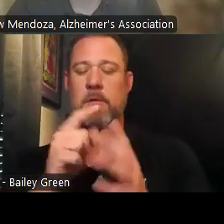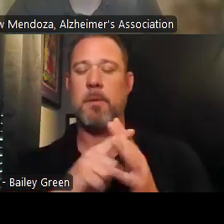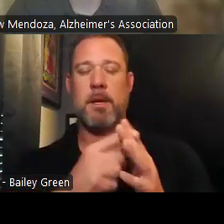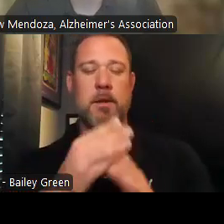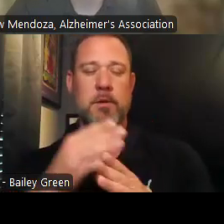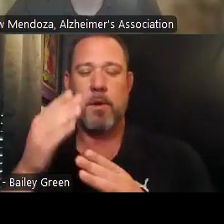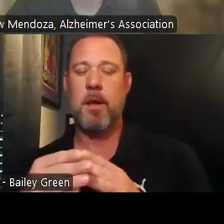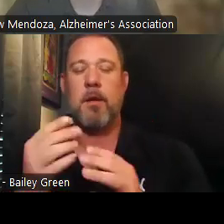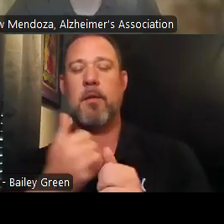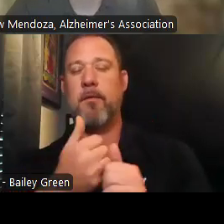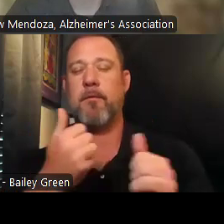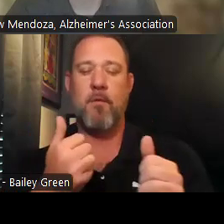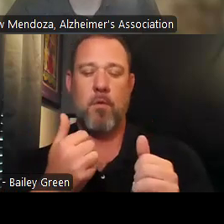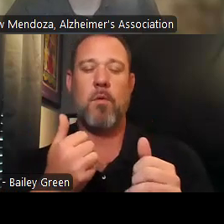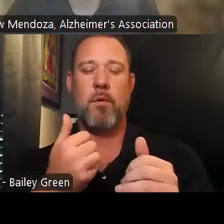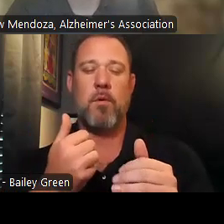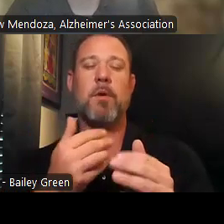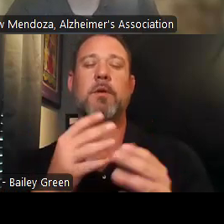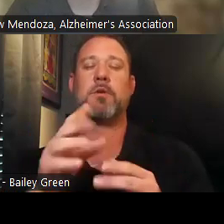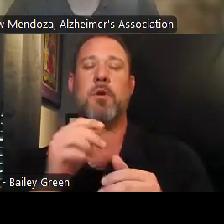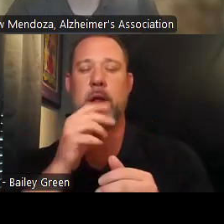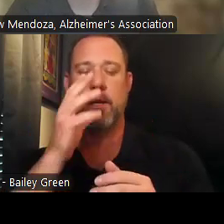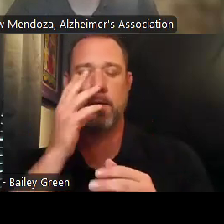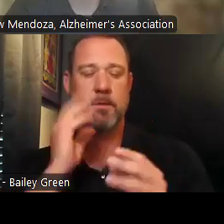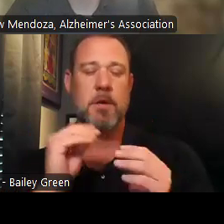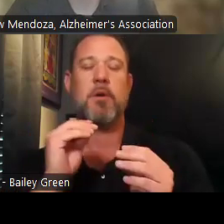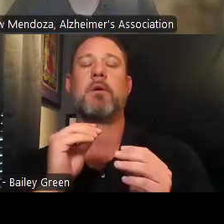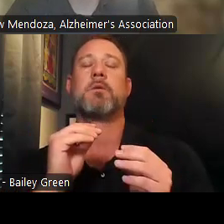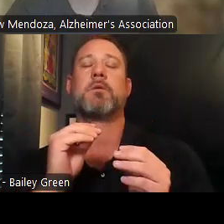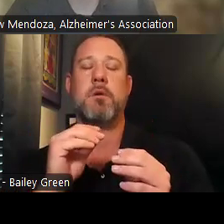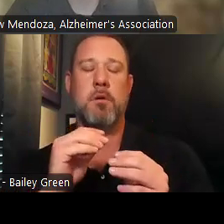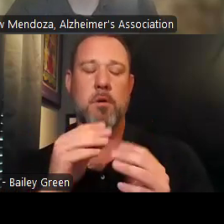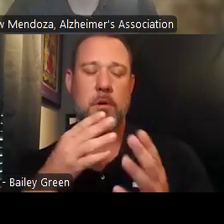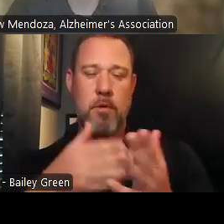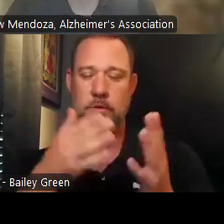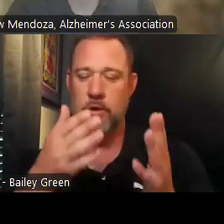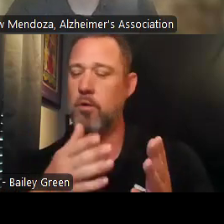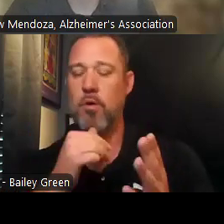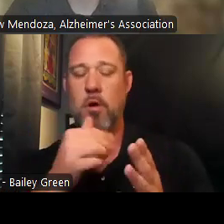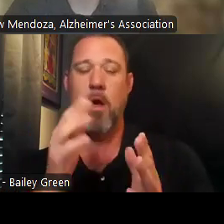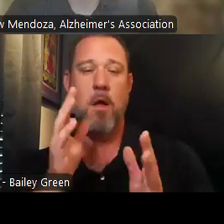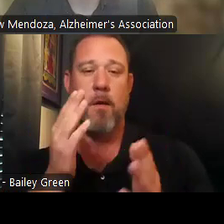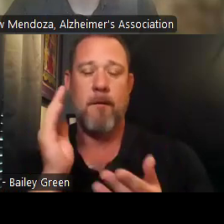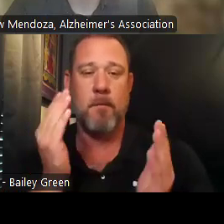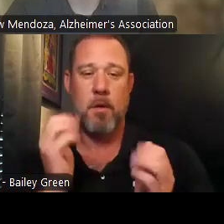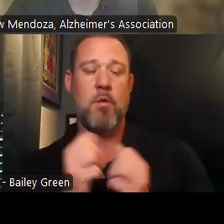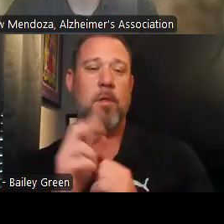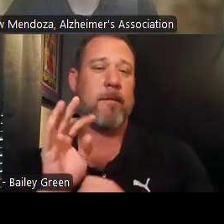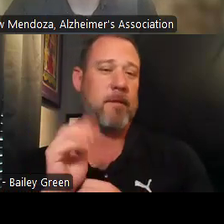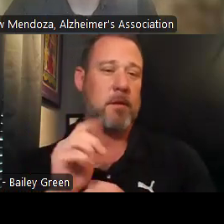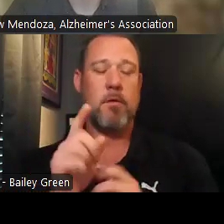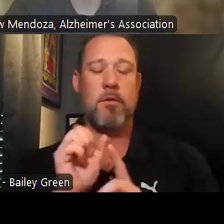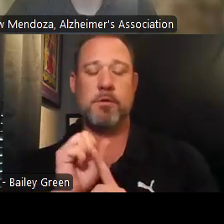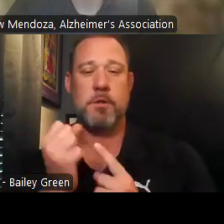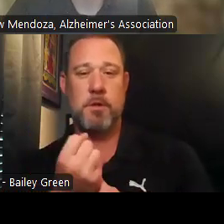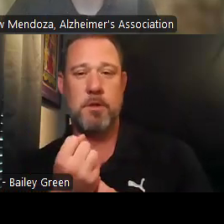and this avoids handing off to inexperienced prosecutors or someone that's not as familiar with the victim or their